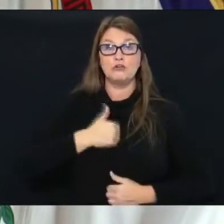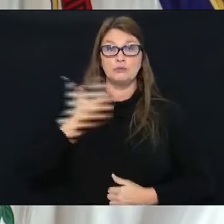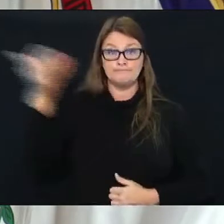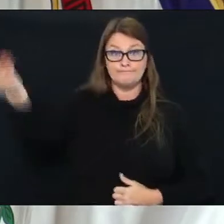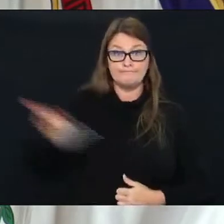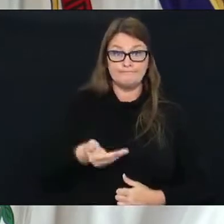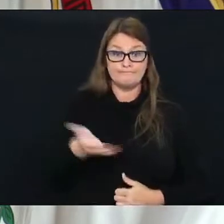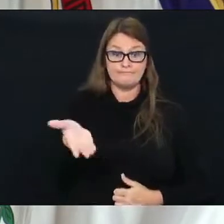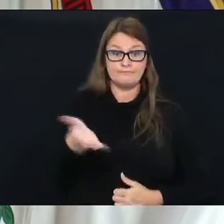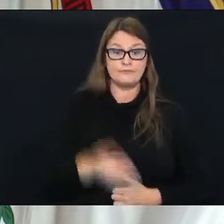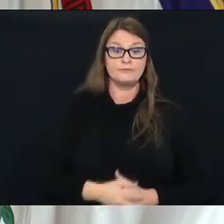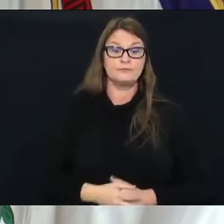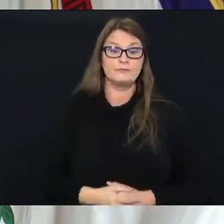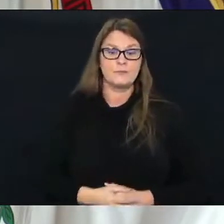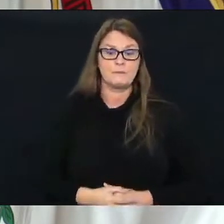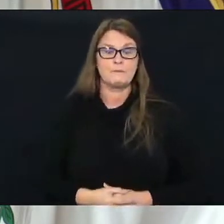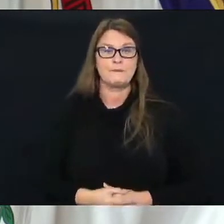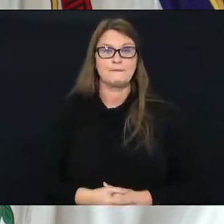in.